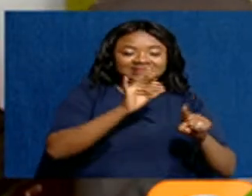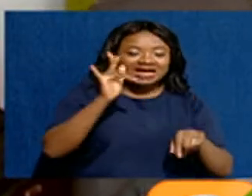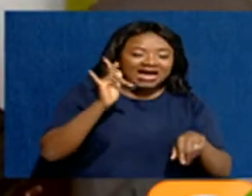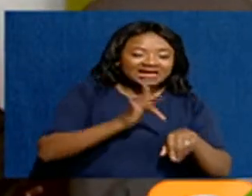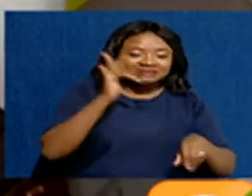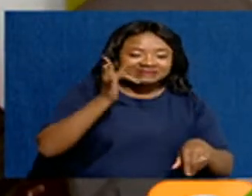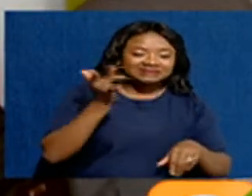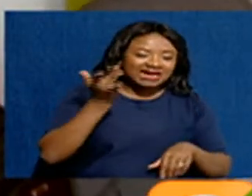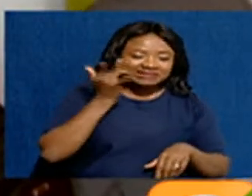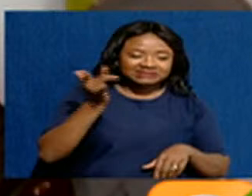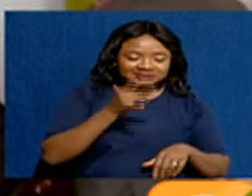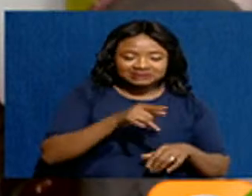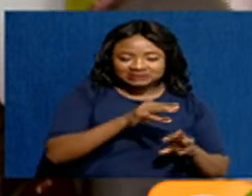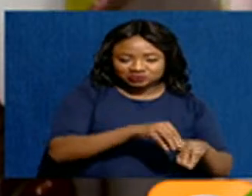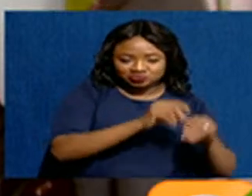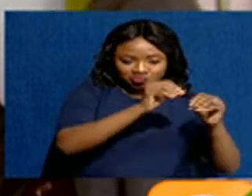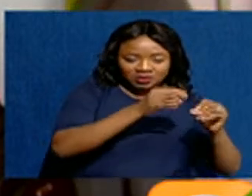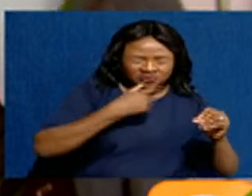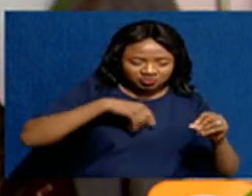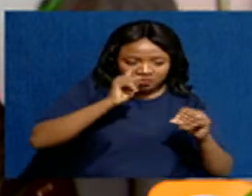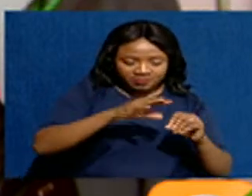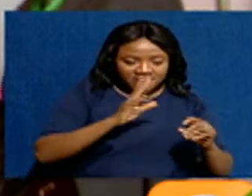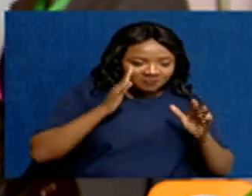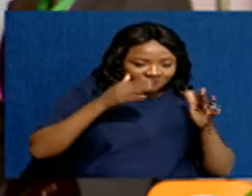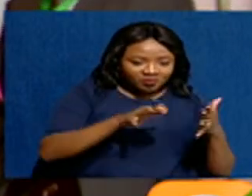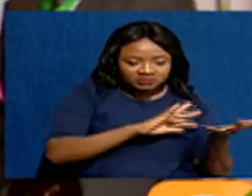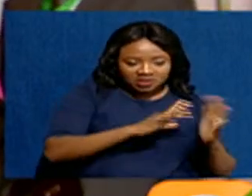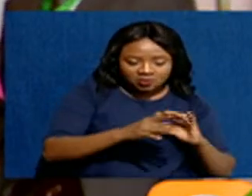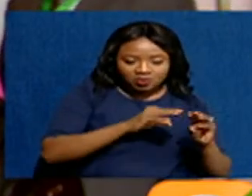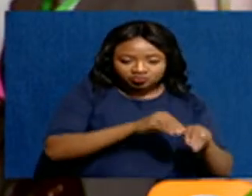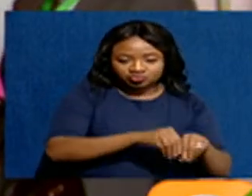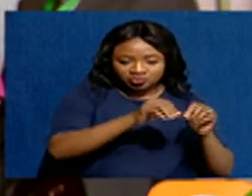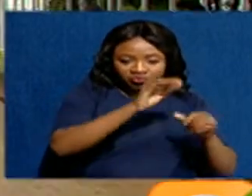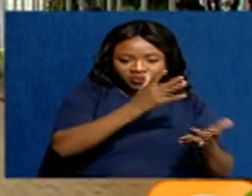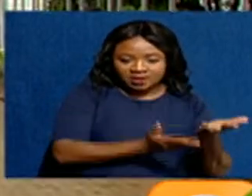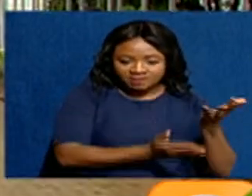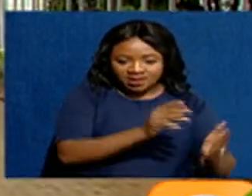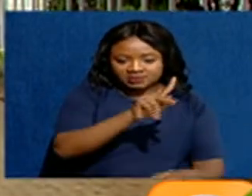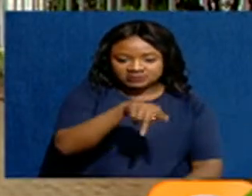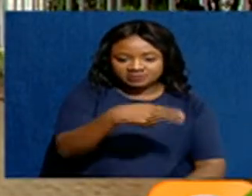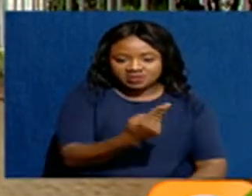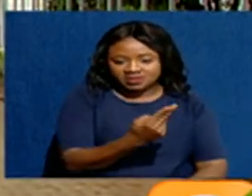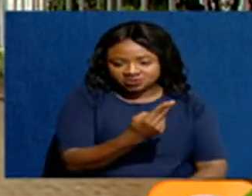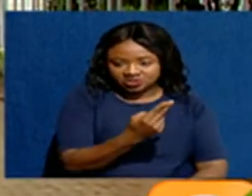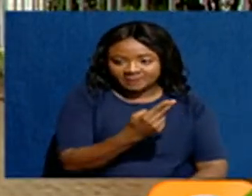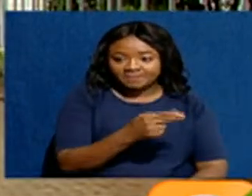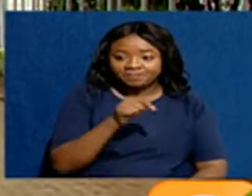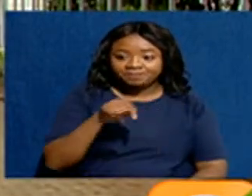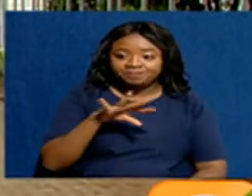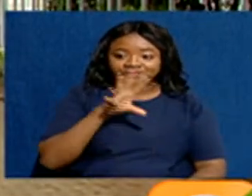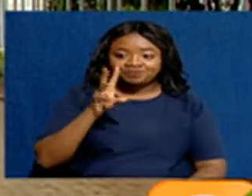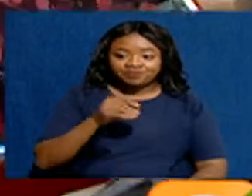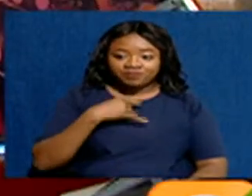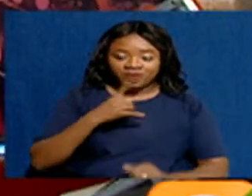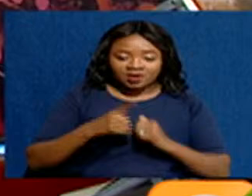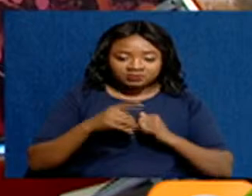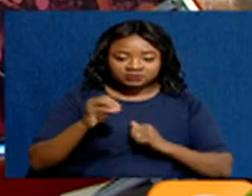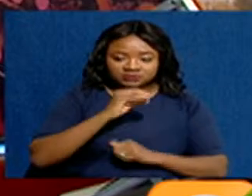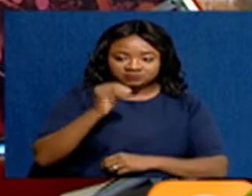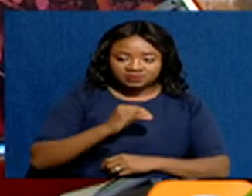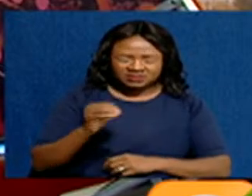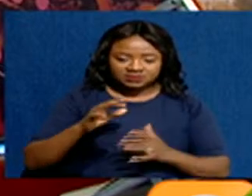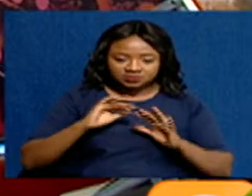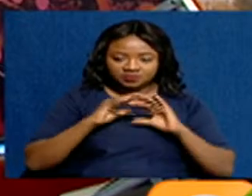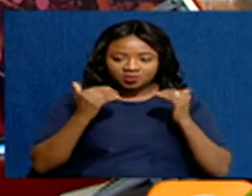have to really invest in soil amendments to make sure that the pH is right. Africa has 60% of the world's